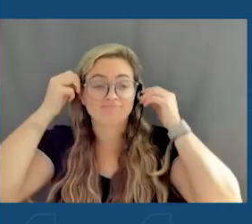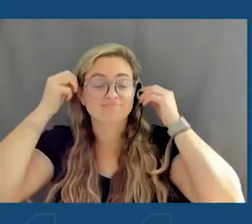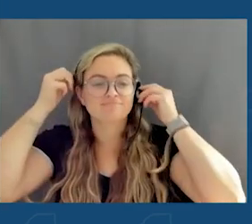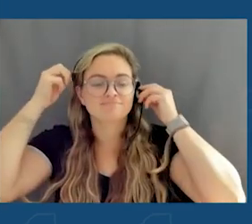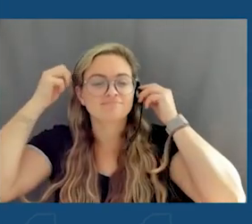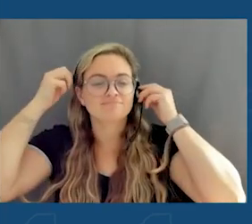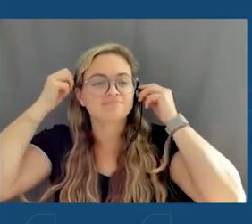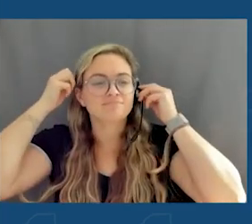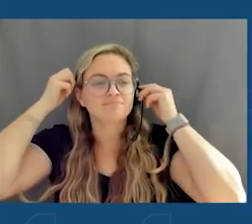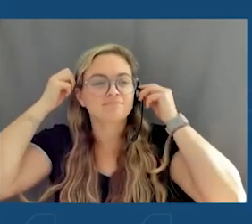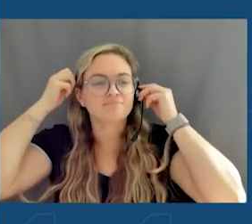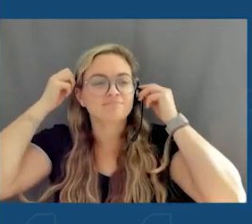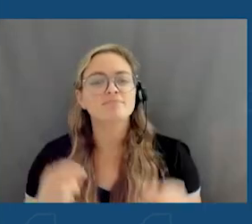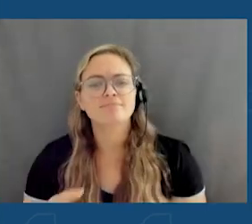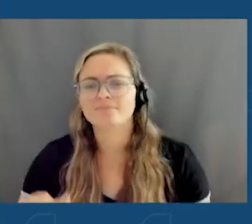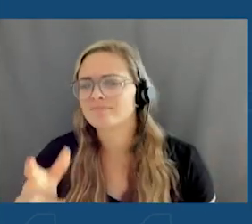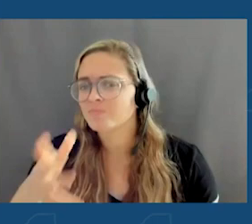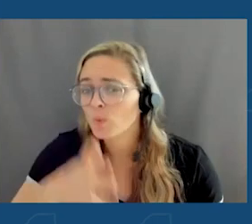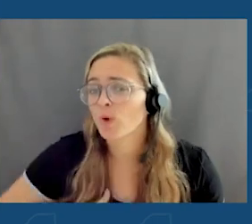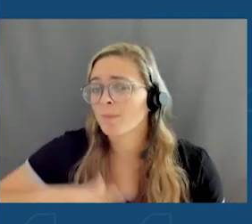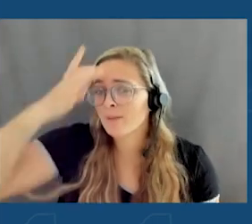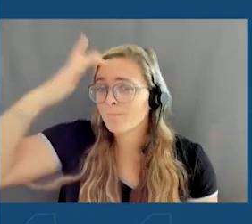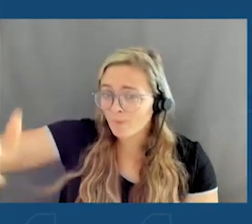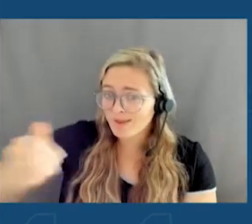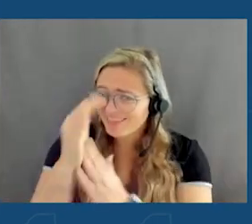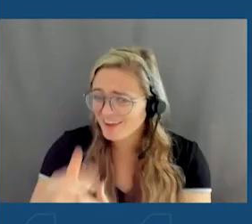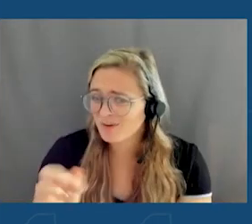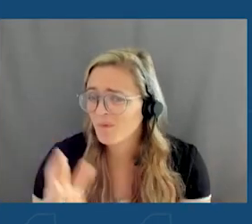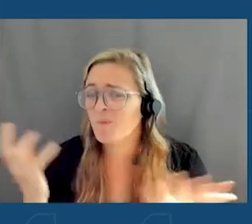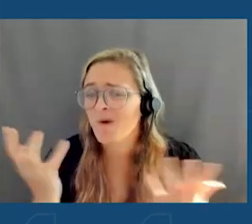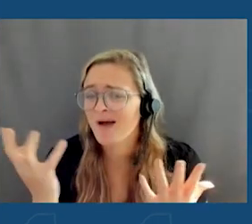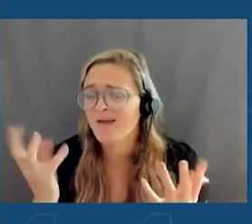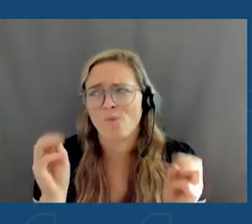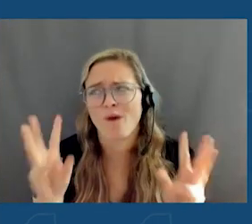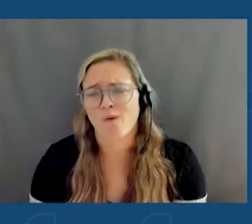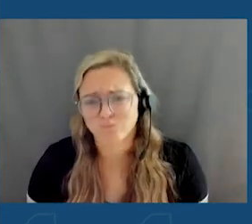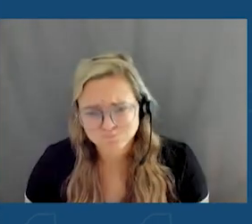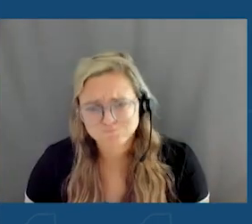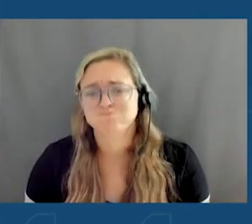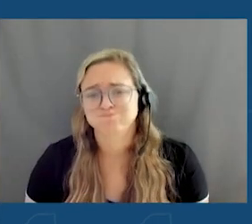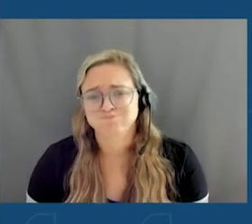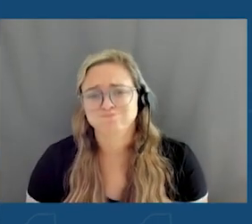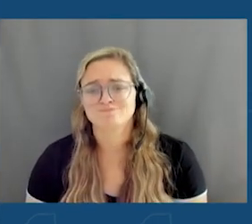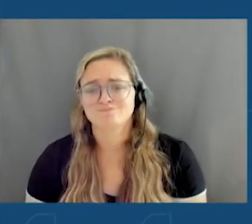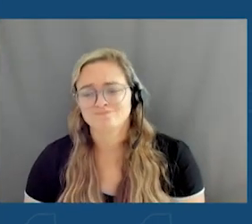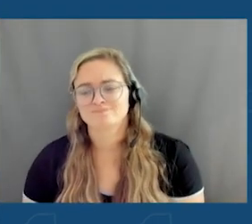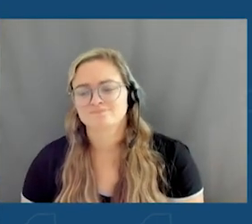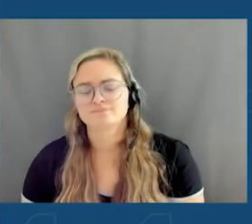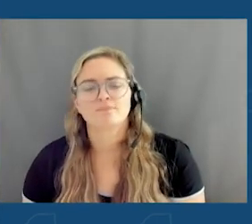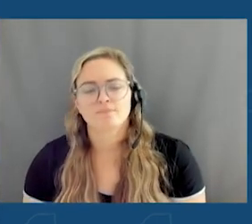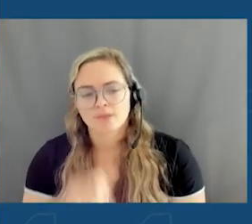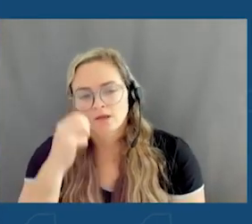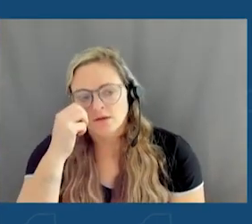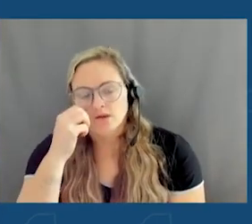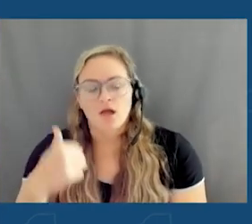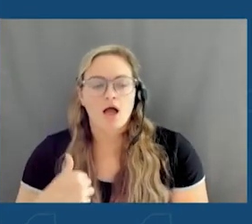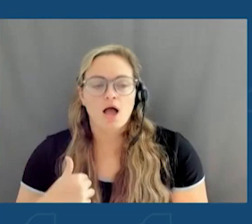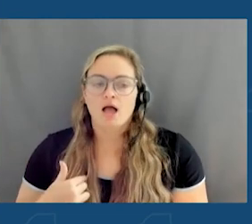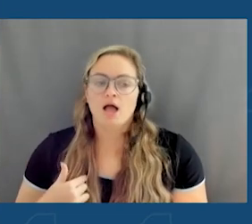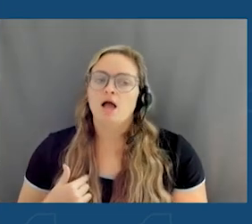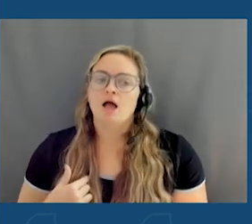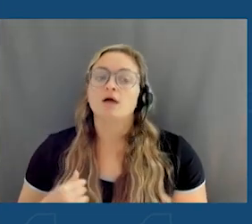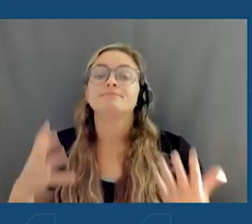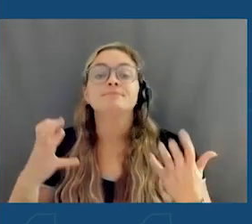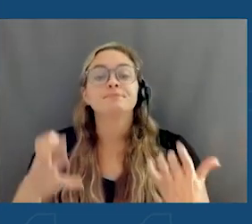Is this woman a brilliant leader or what? Wow. I want to